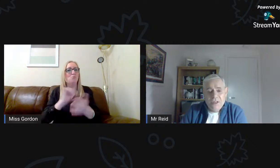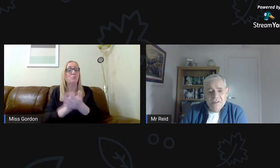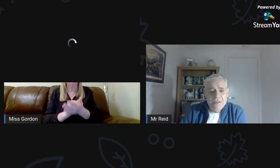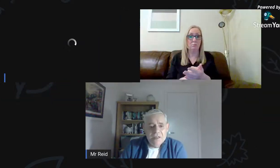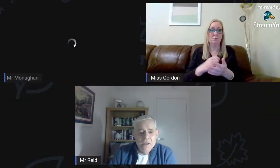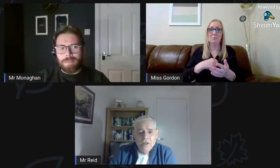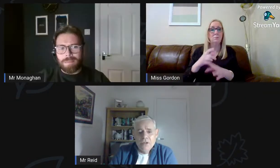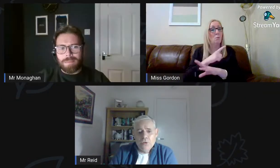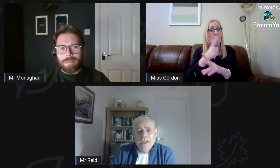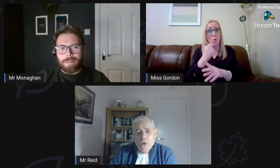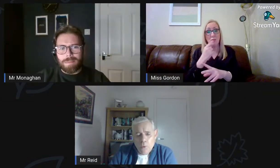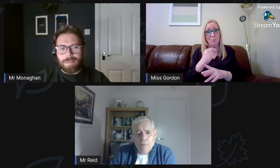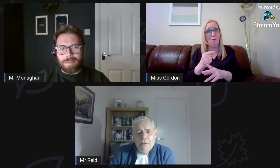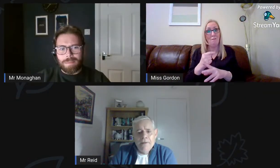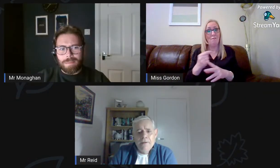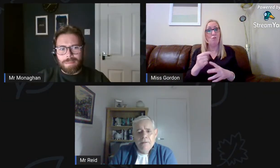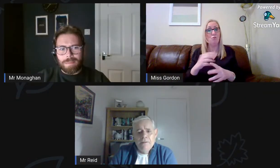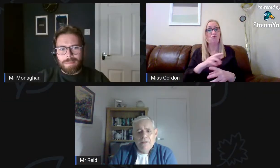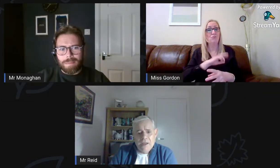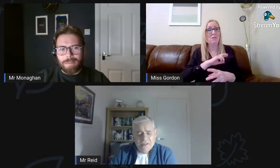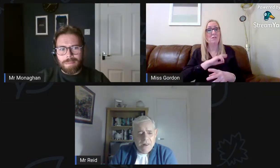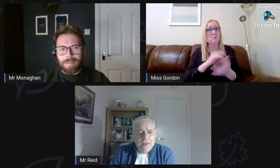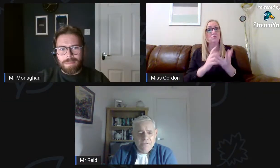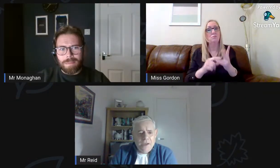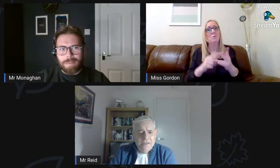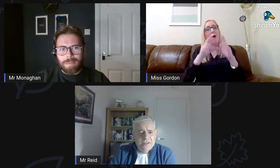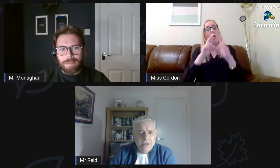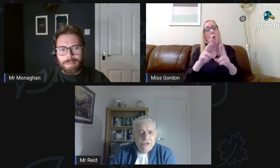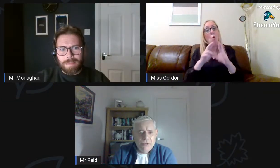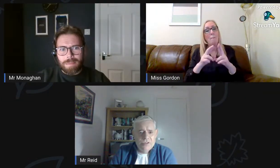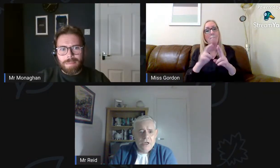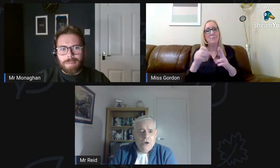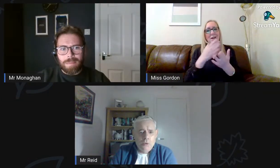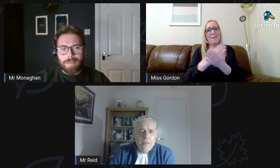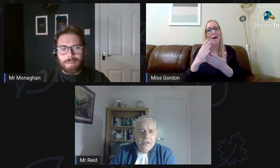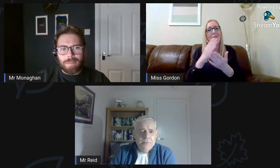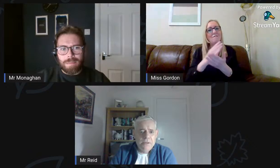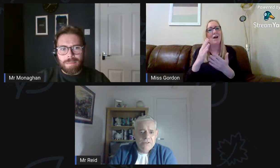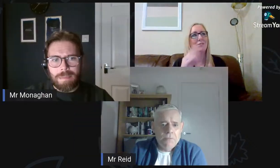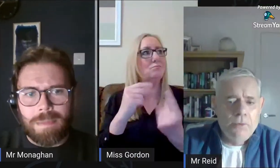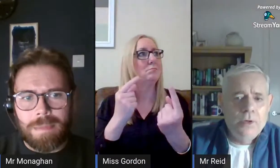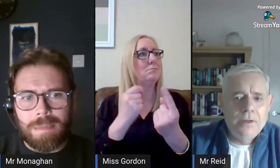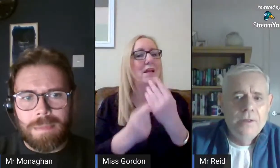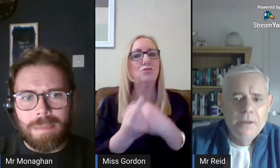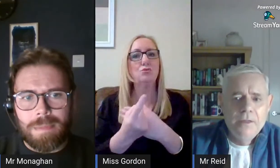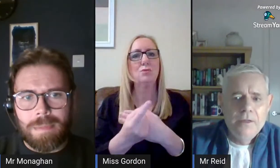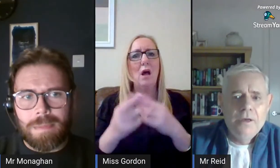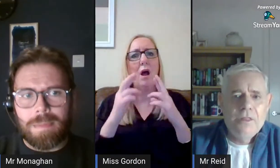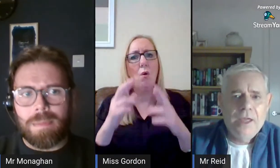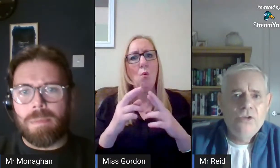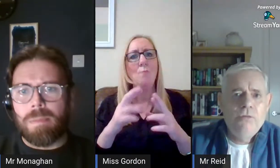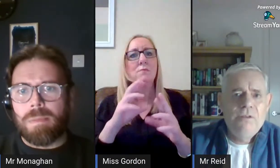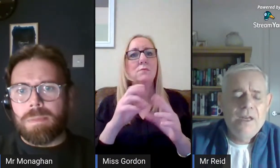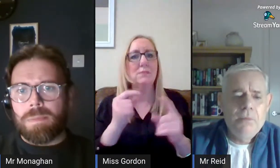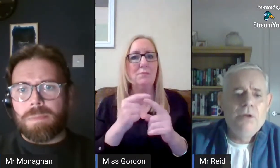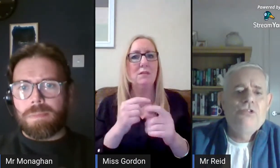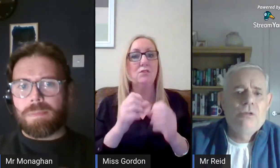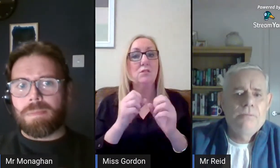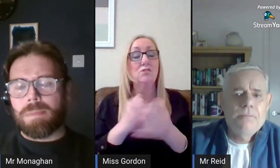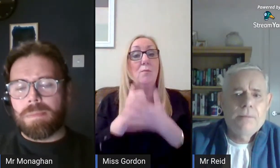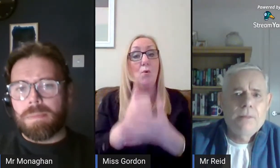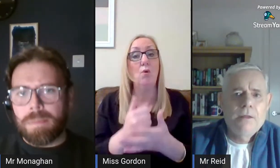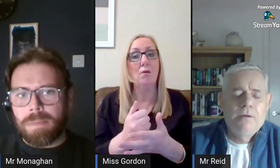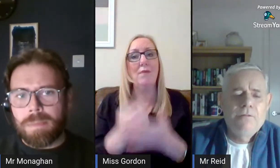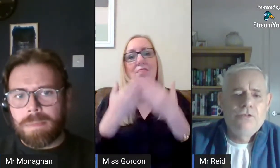for obvious reasons. So I hope that that's clarified some issues. I hope that's been of support. And thank you very